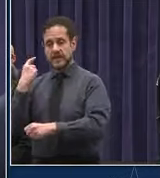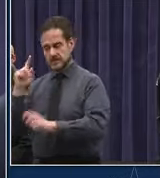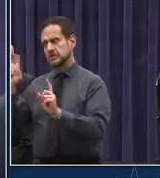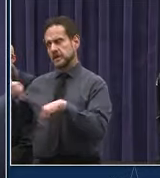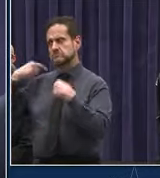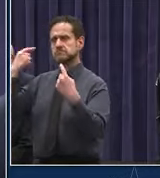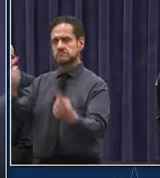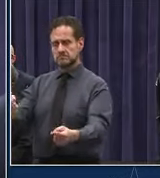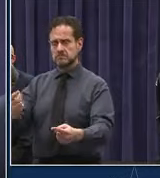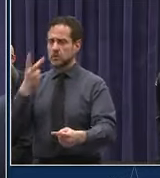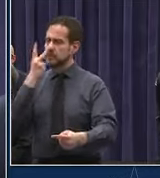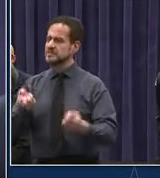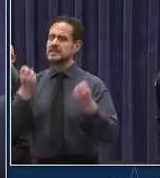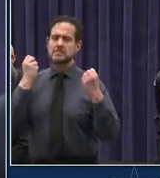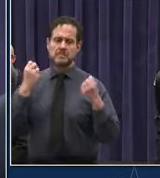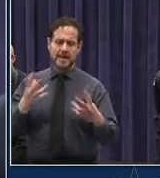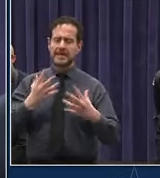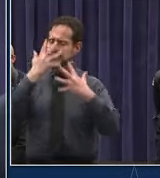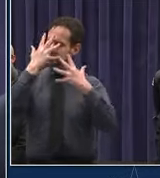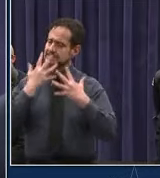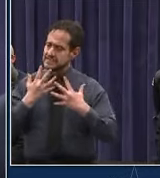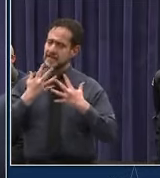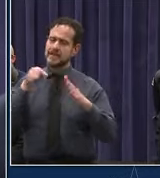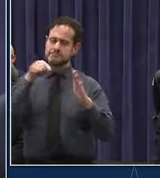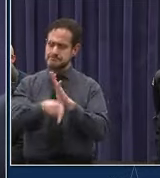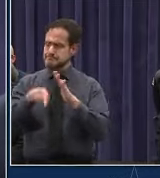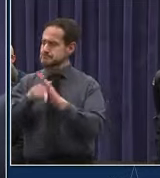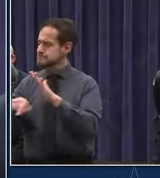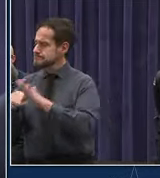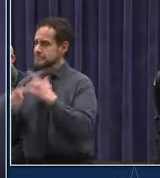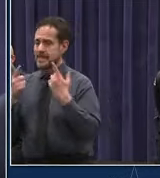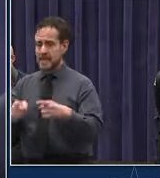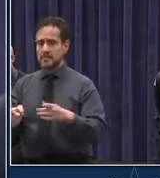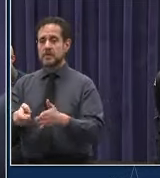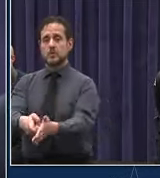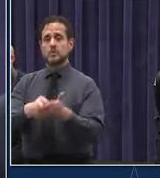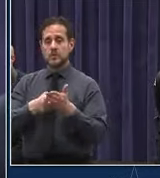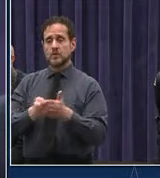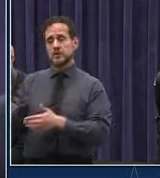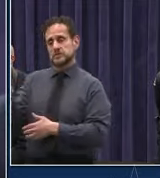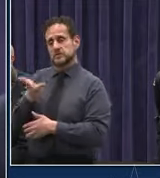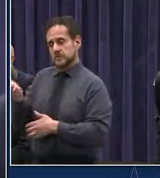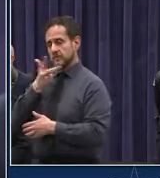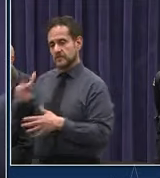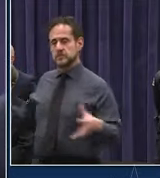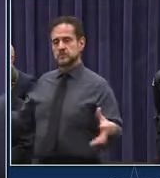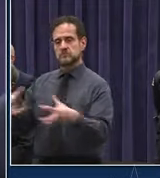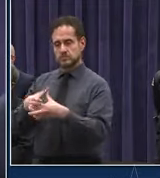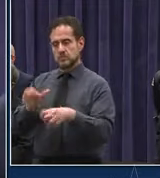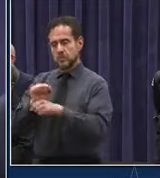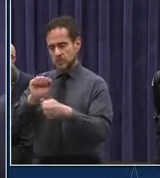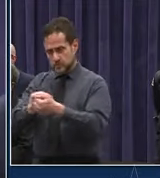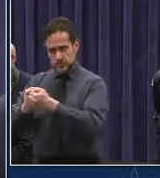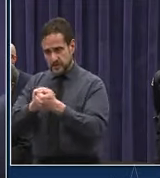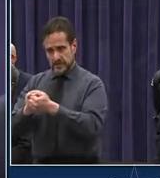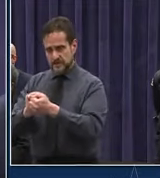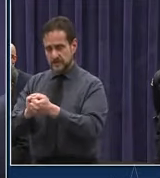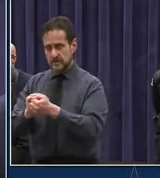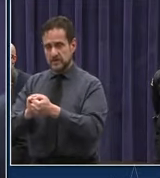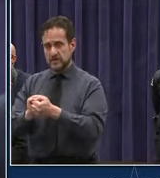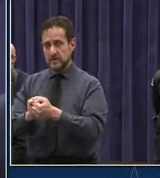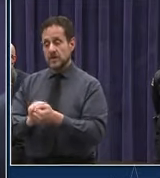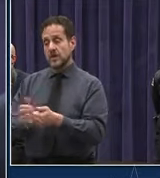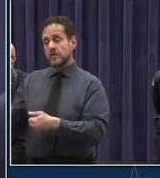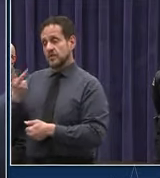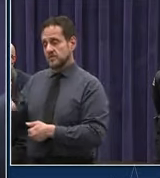the outpouring that you've seen over the course of the last several days. As the mayor has said before, as the superintendent has said before, we need all hands on